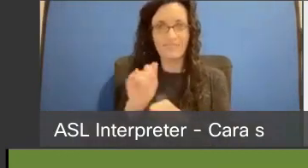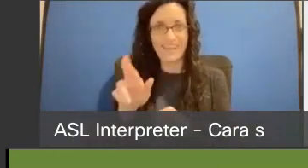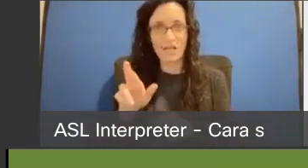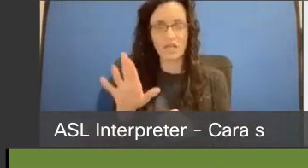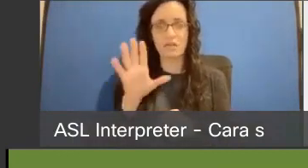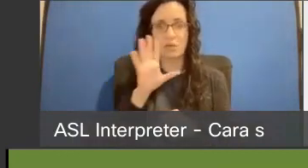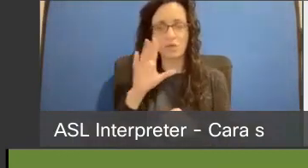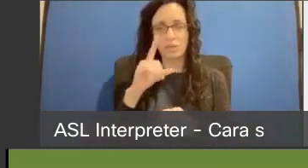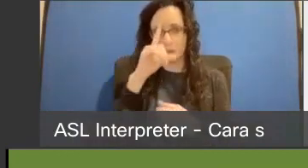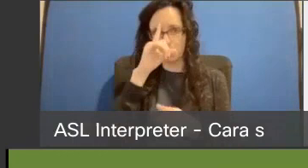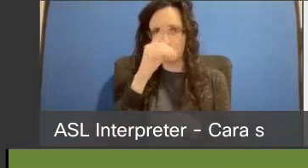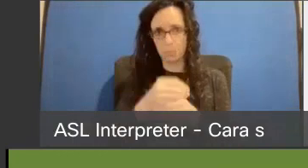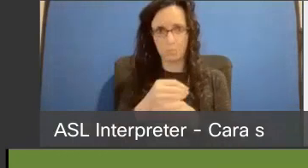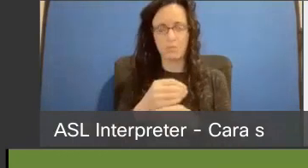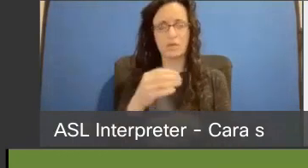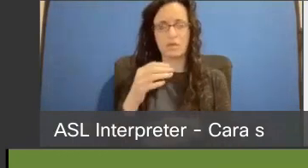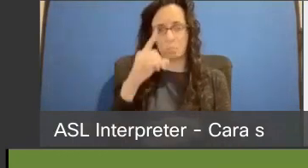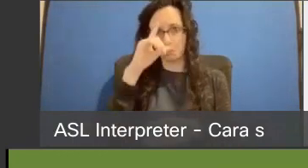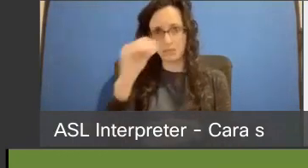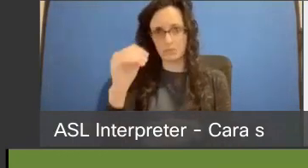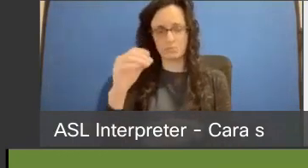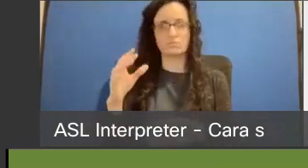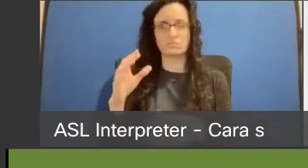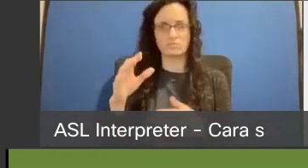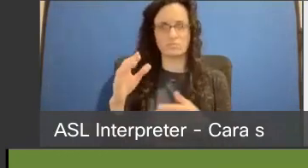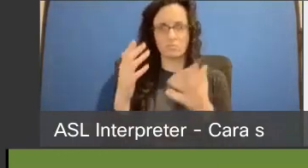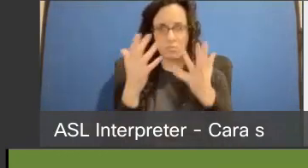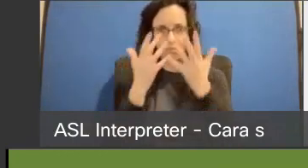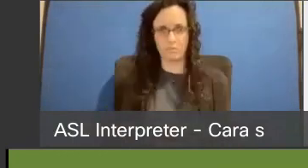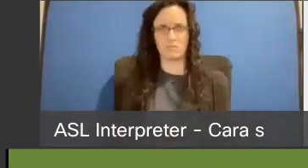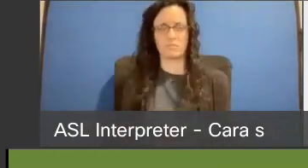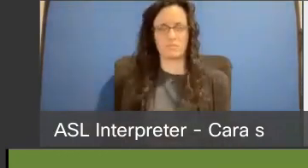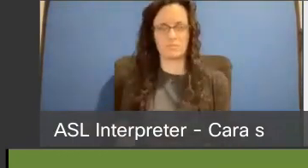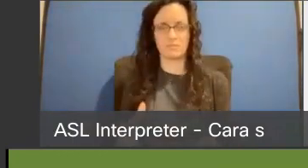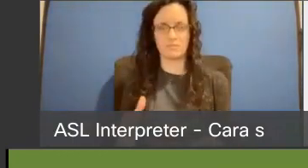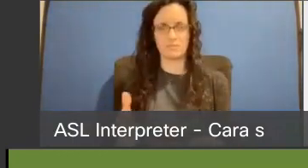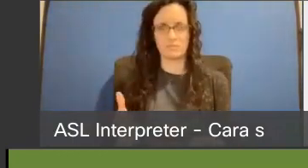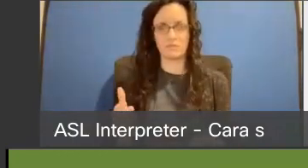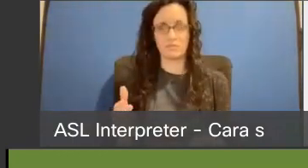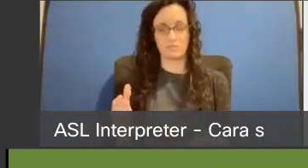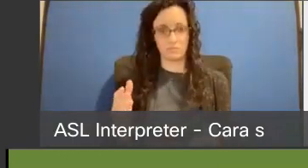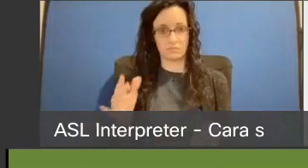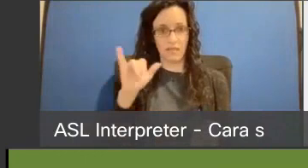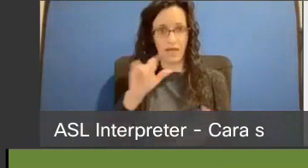right? I wasn't going to tell her that. But so let me ask you, was that an attempt? What do you think?